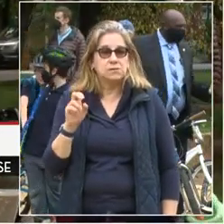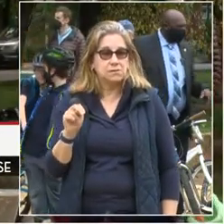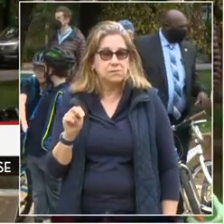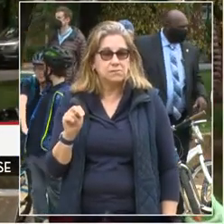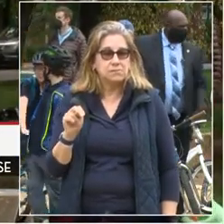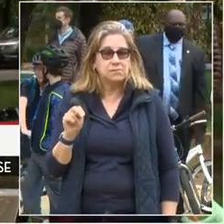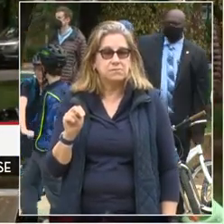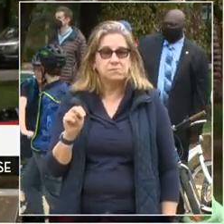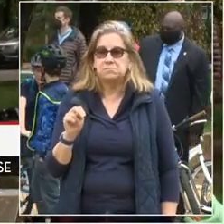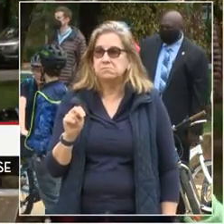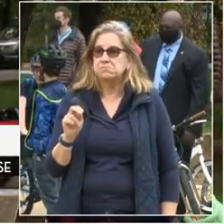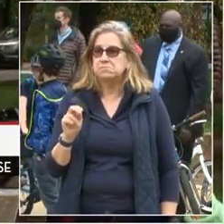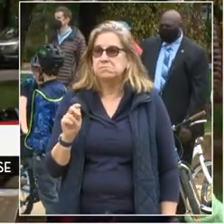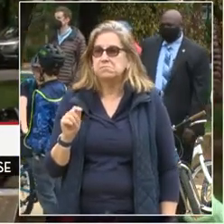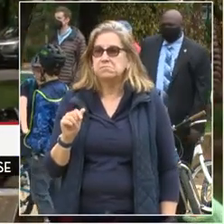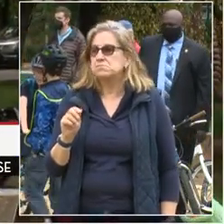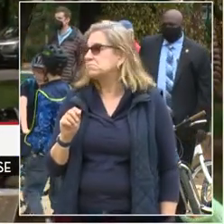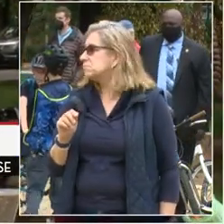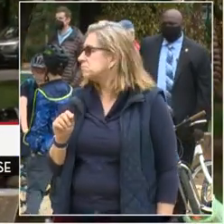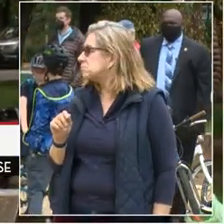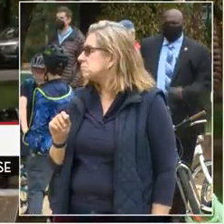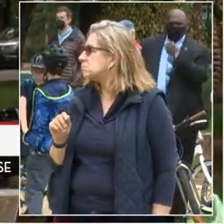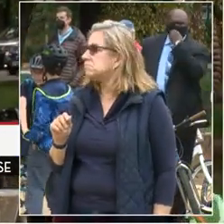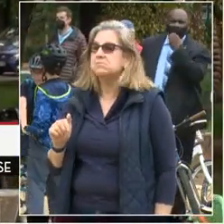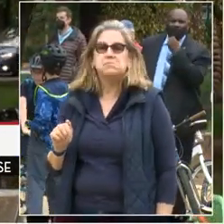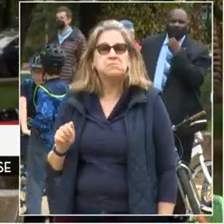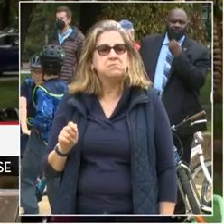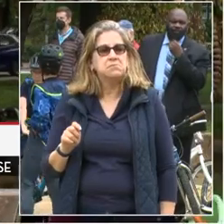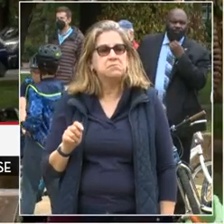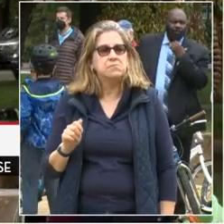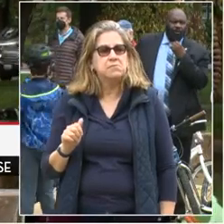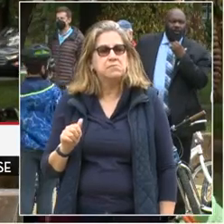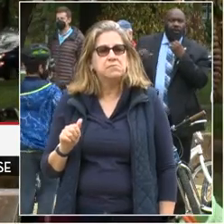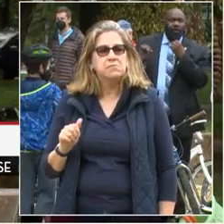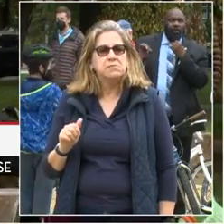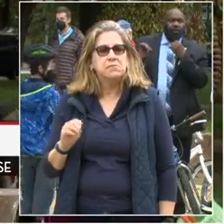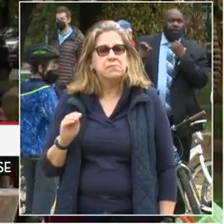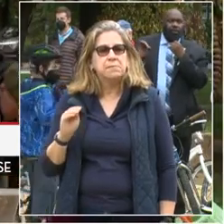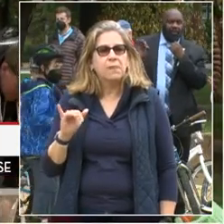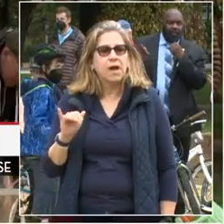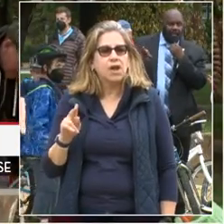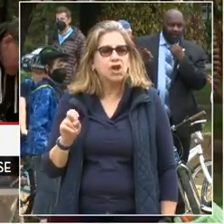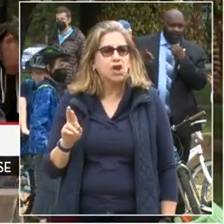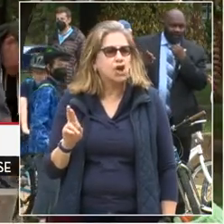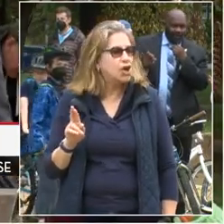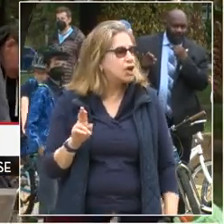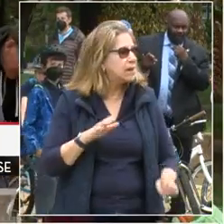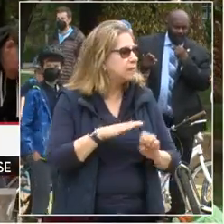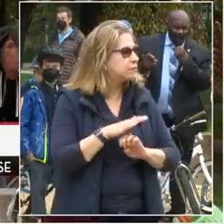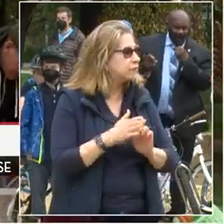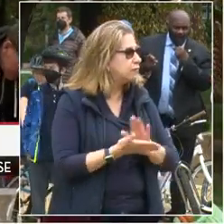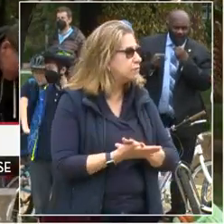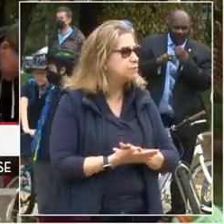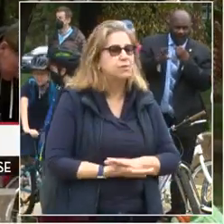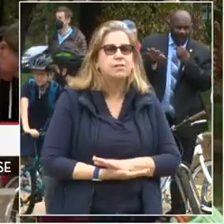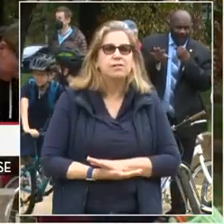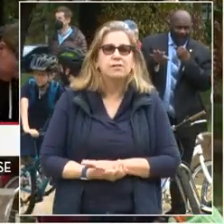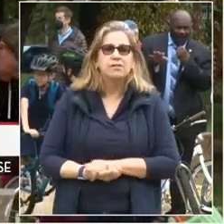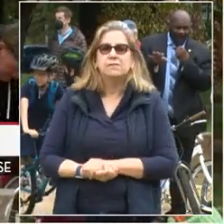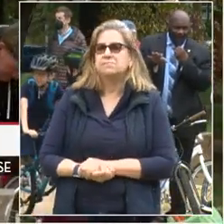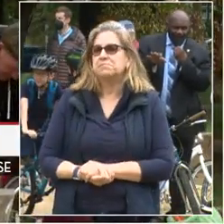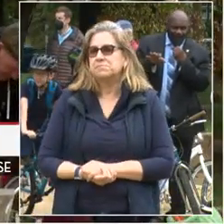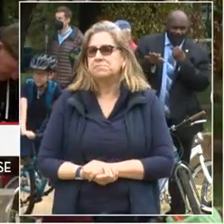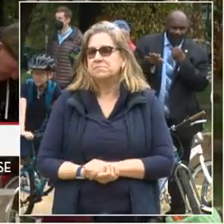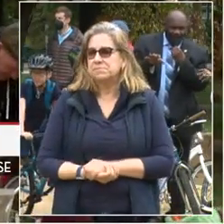Oh, all right. Let's see here. Minor Elementary? There we go. All right,